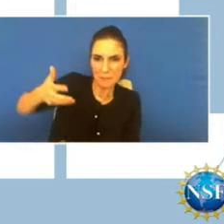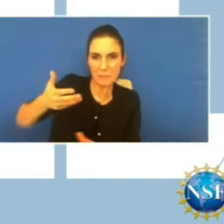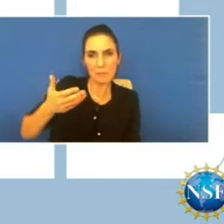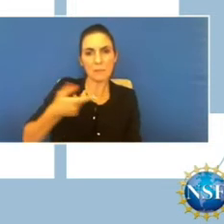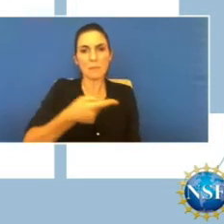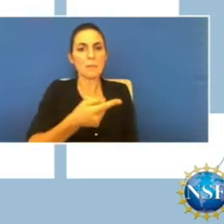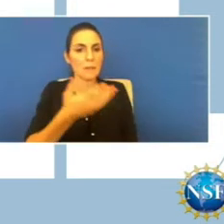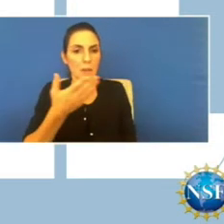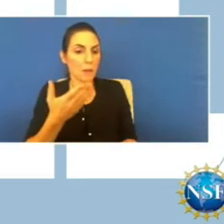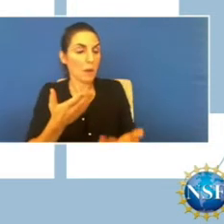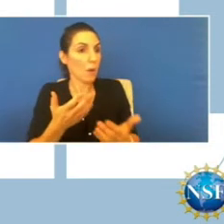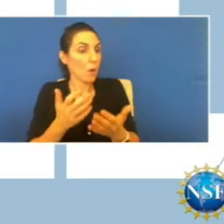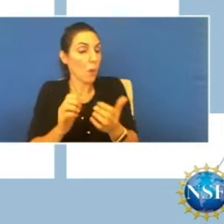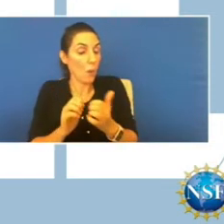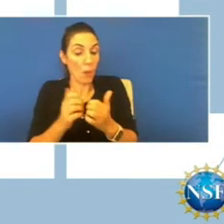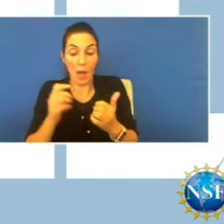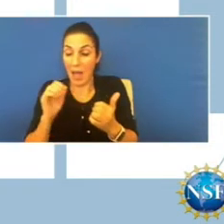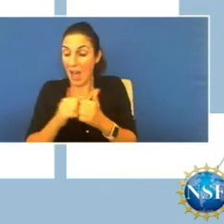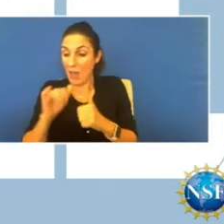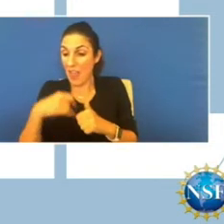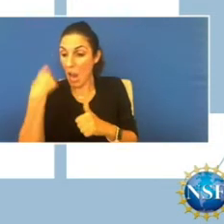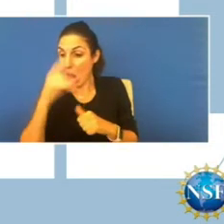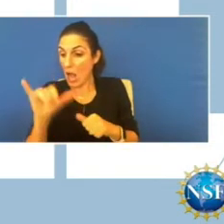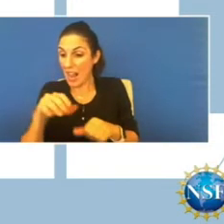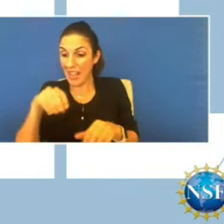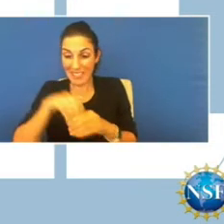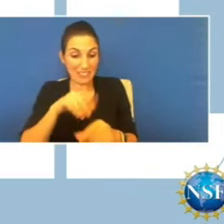like in practice and what does it mean for partnership?